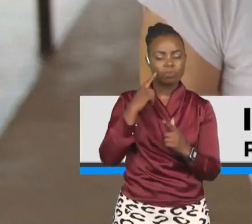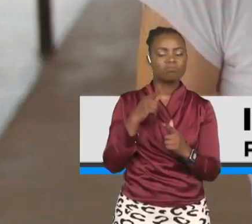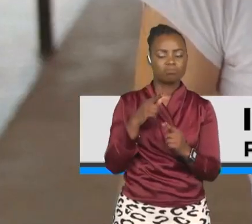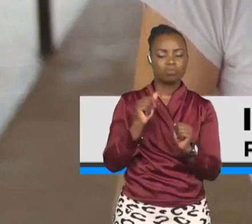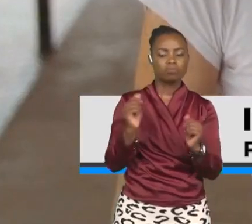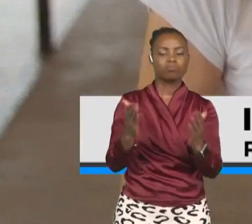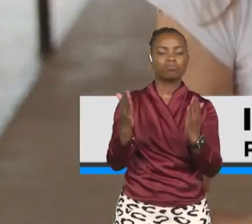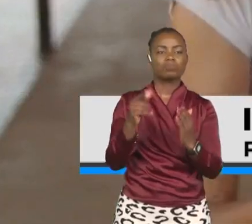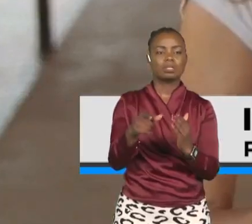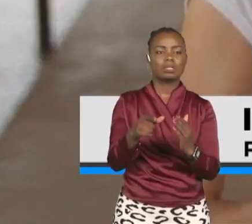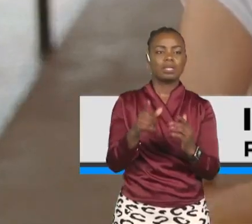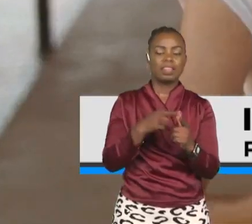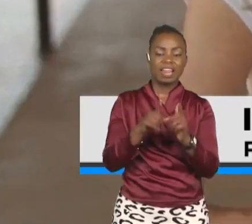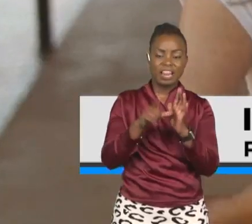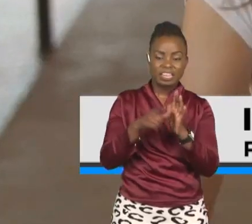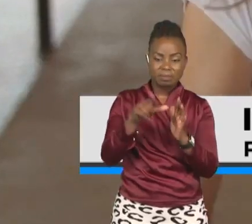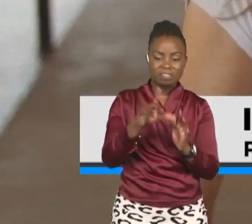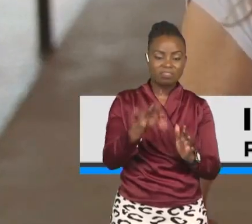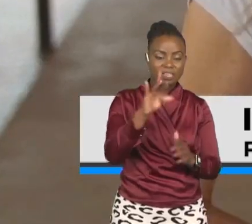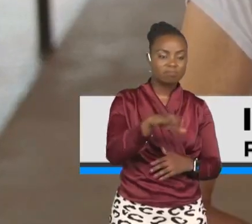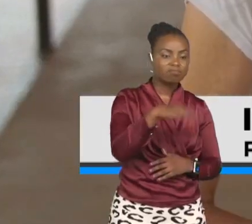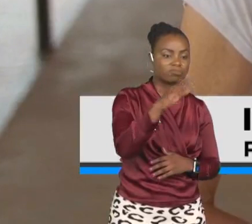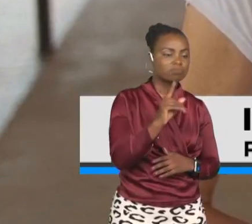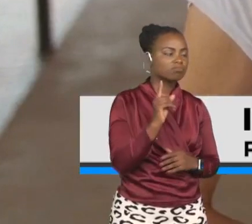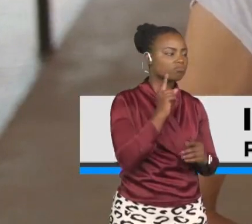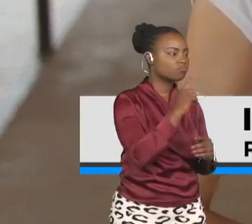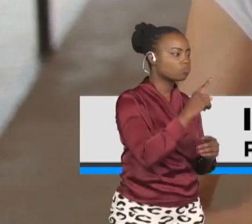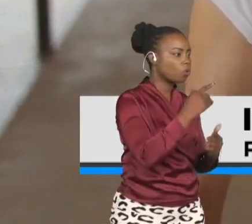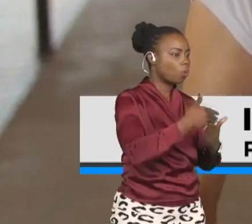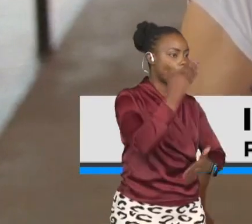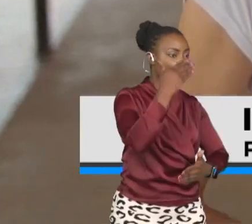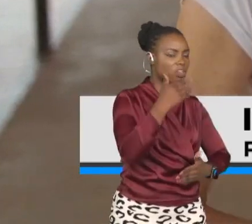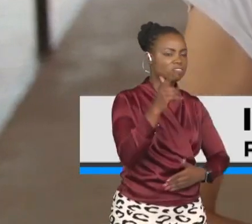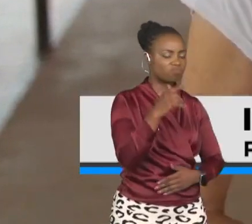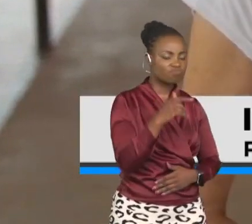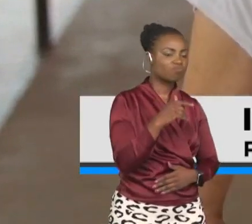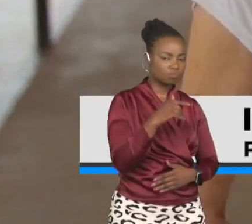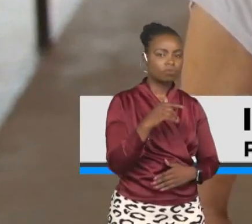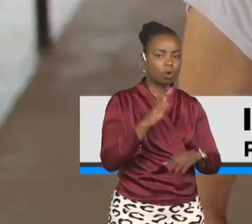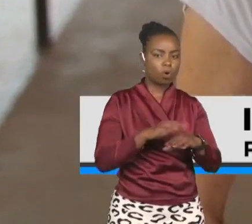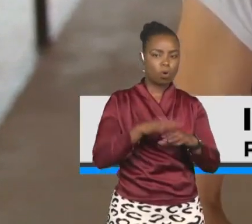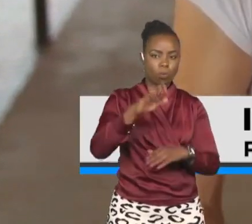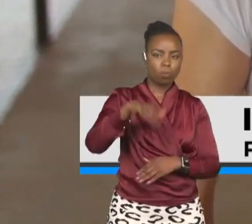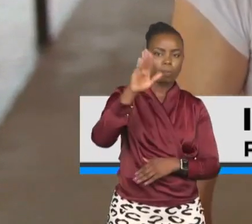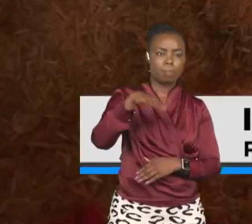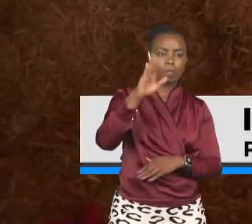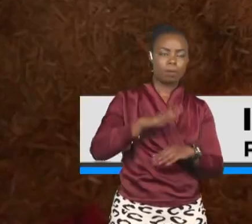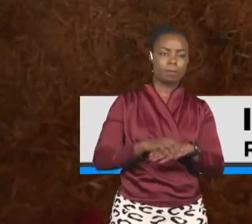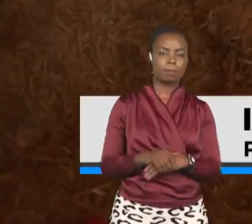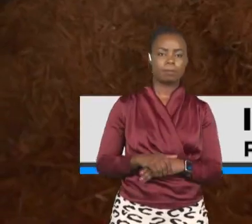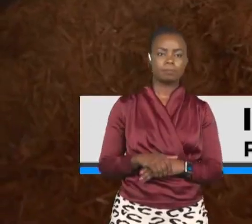wasn't long before she was picking them up, going towards the canvas, and creating these amazing masterpieces that are now sold all over the